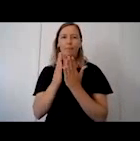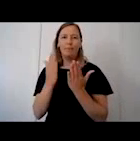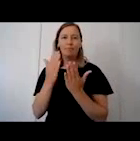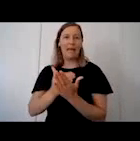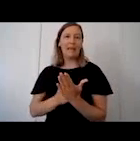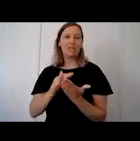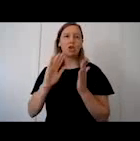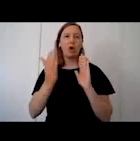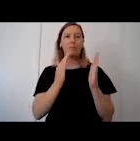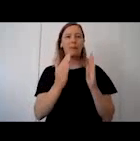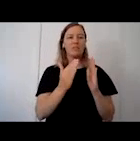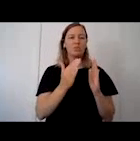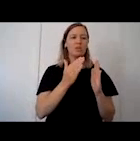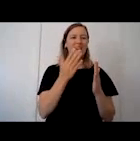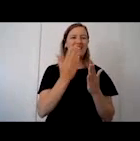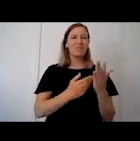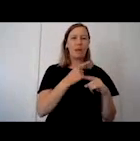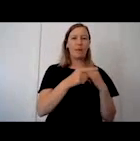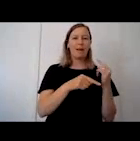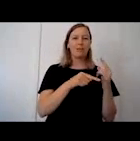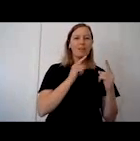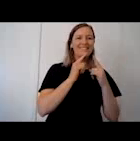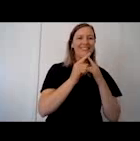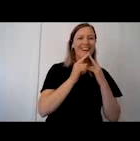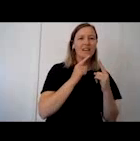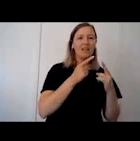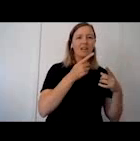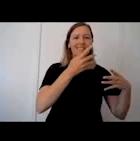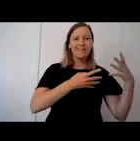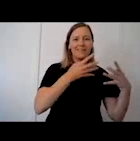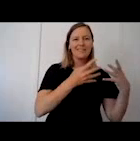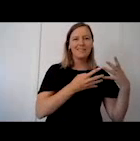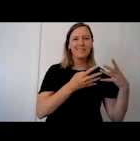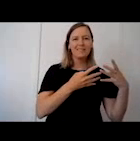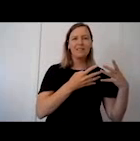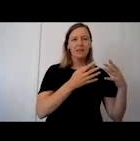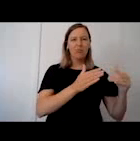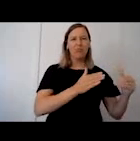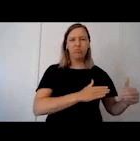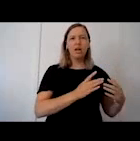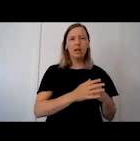about data or statistics.